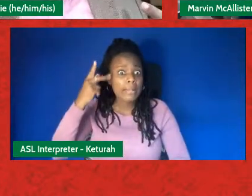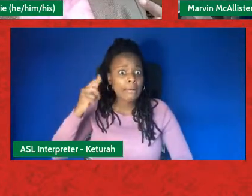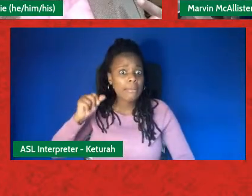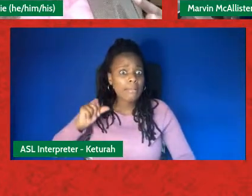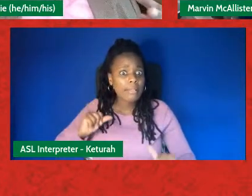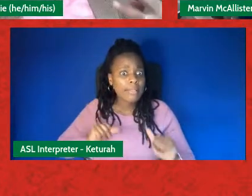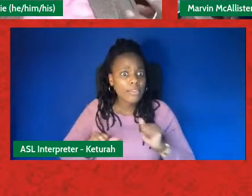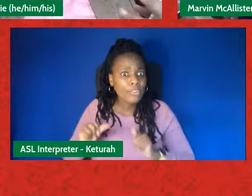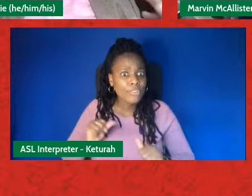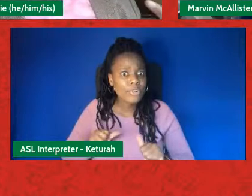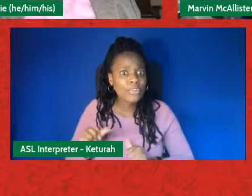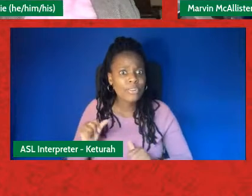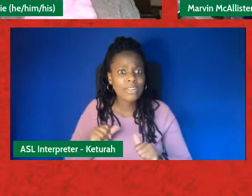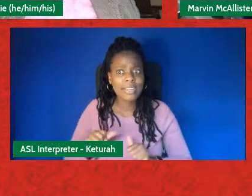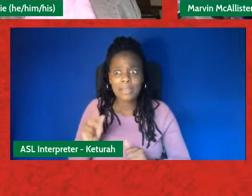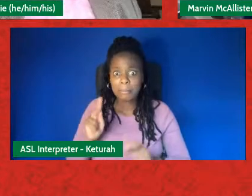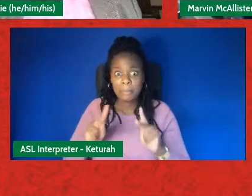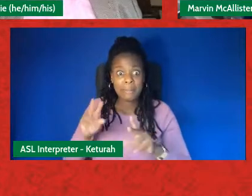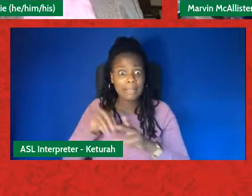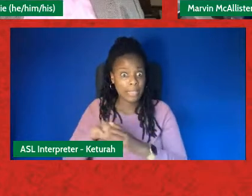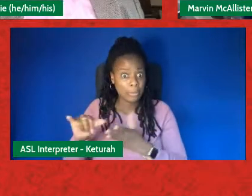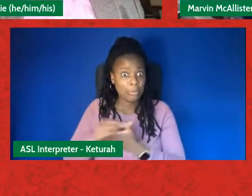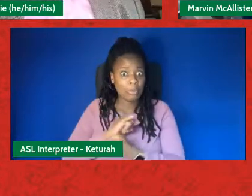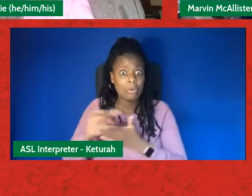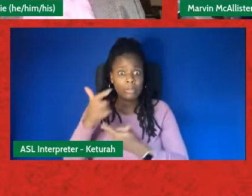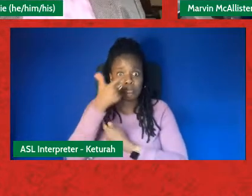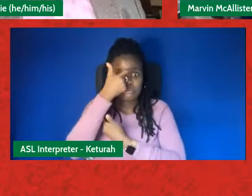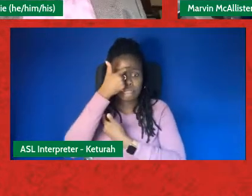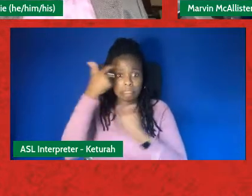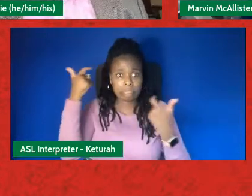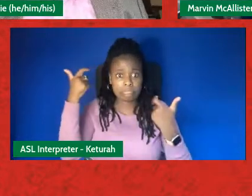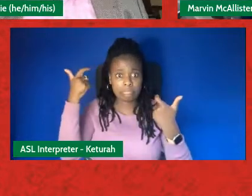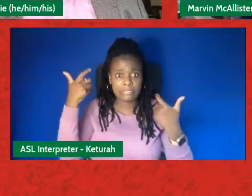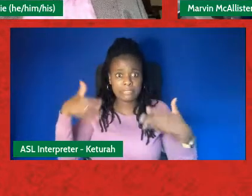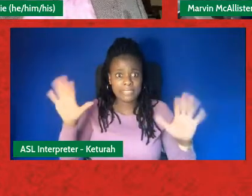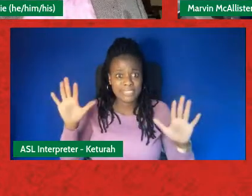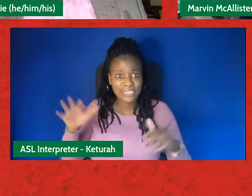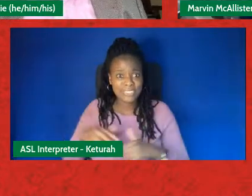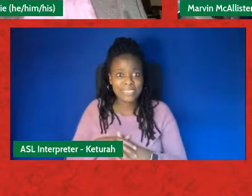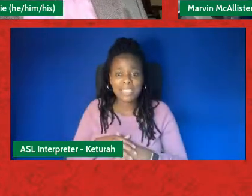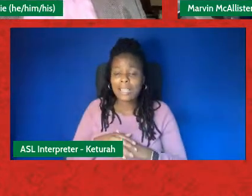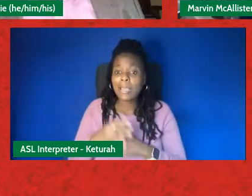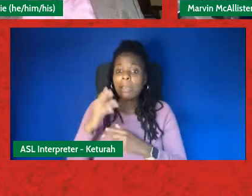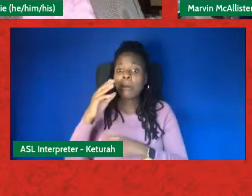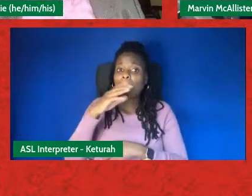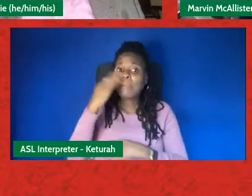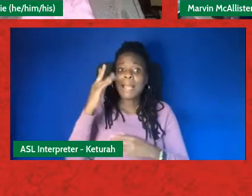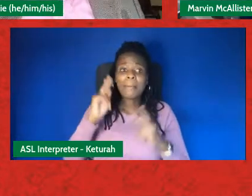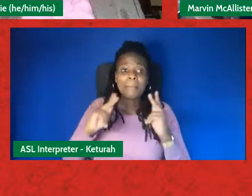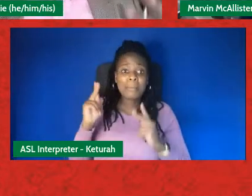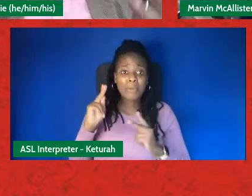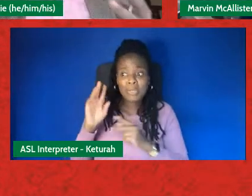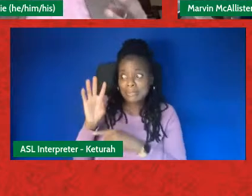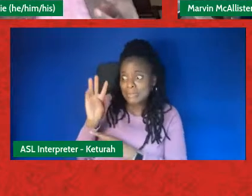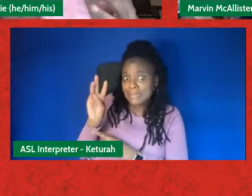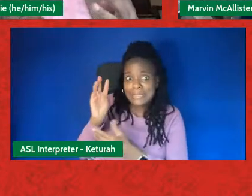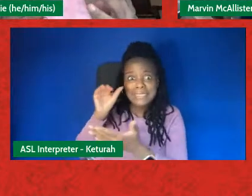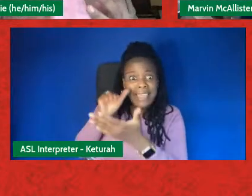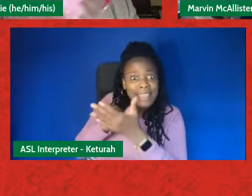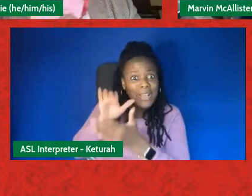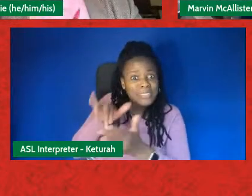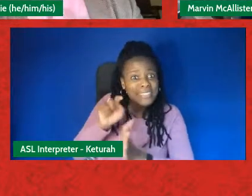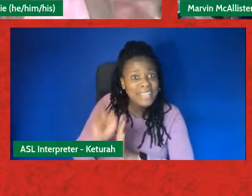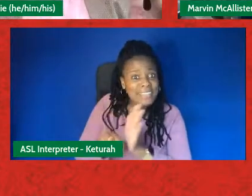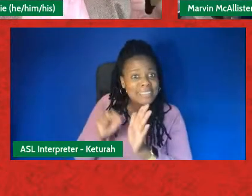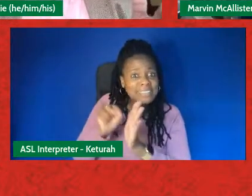traumatizing the people in New York. Although New York's black population at the time was 6,000. Doesn't matter. Mostly tiny. I mean, a tiny